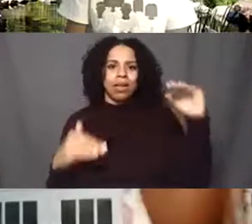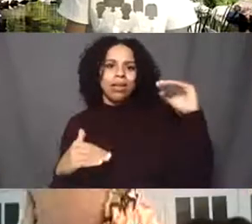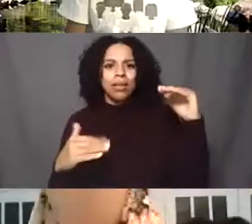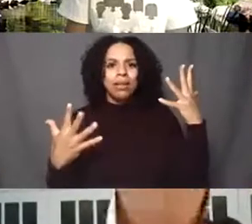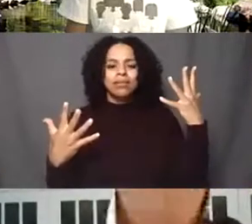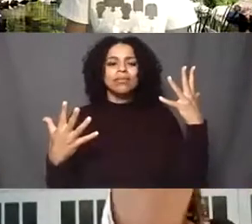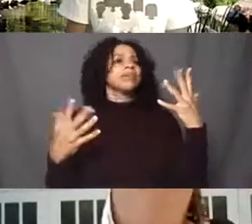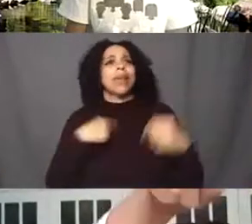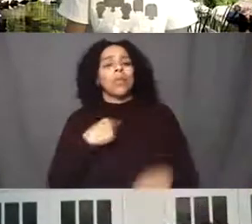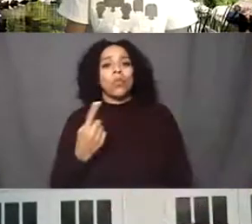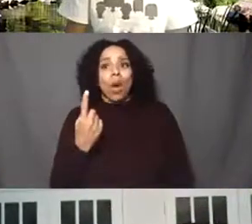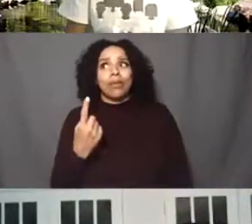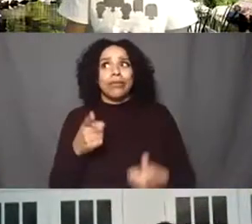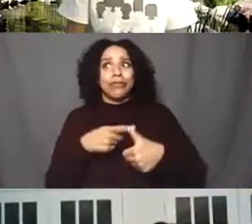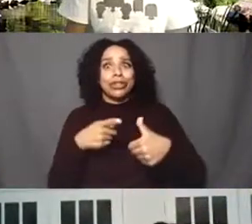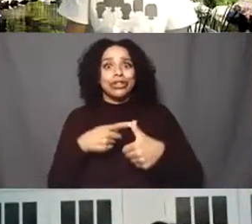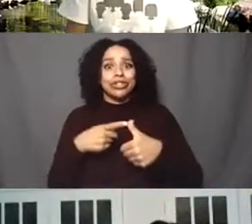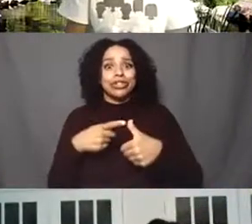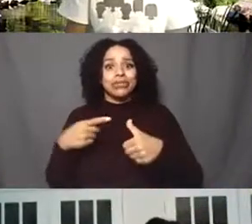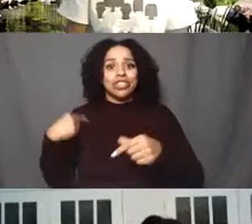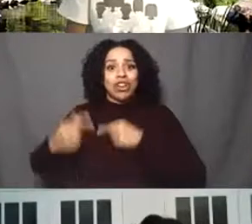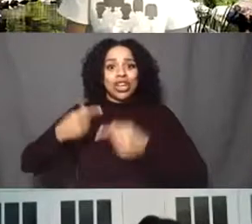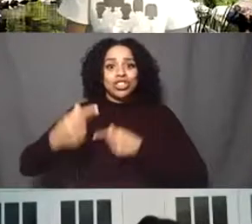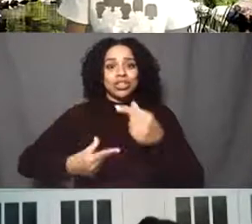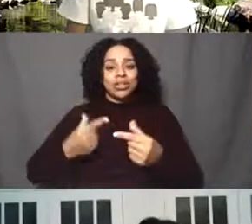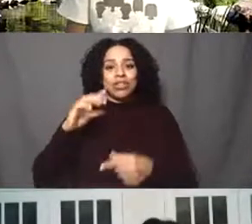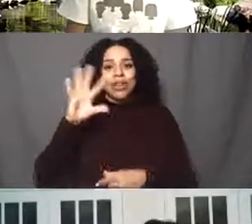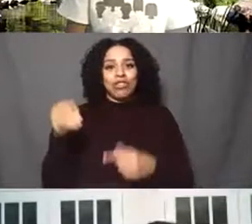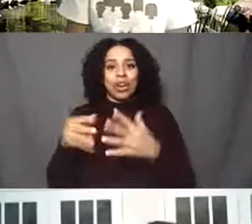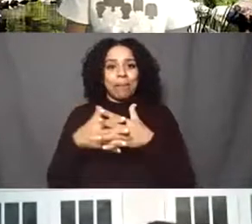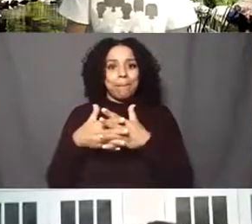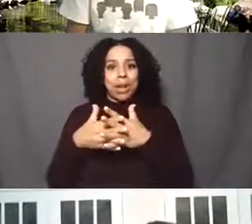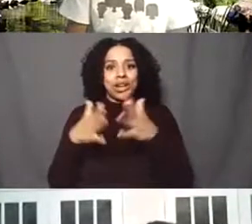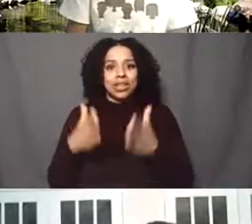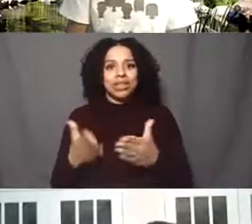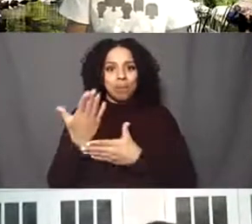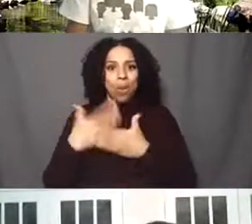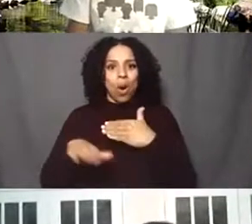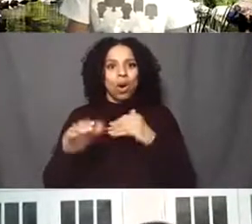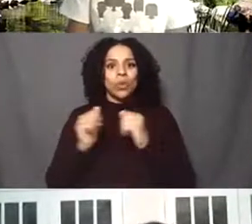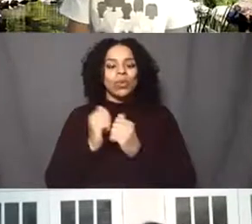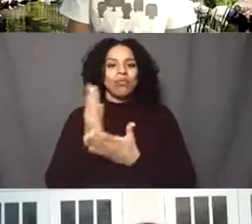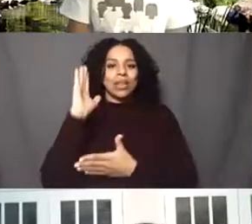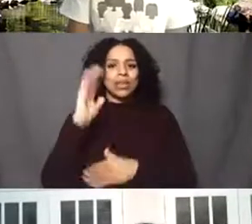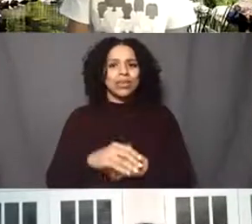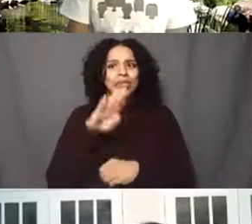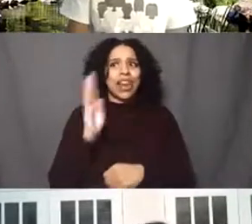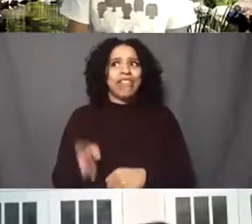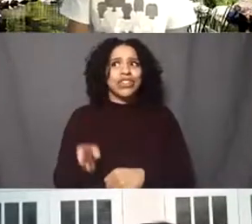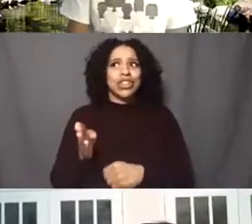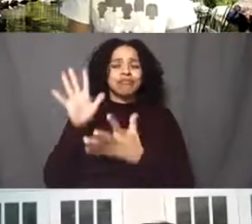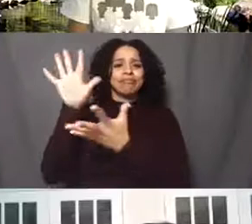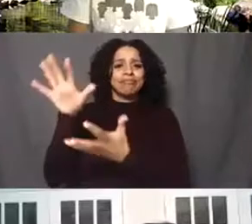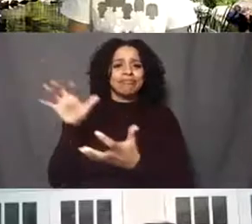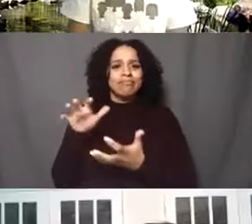people born with full rights of citizenship in the United States, and that we've never seen an economic redistribution for those policies. I think